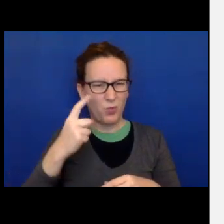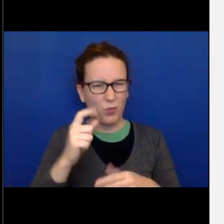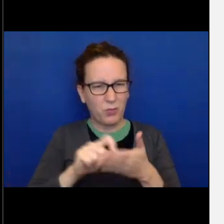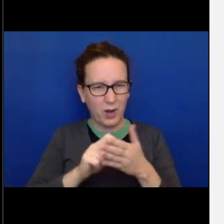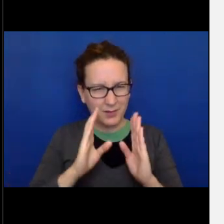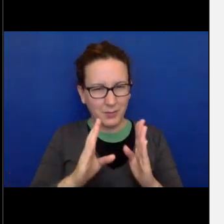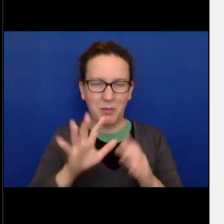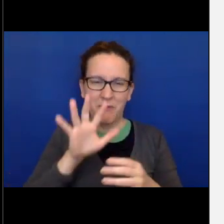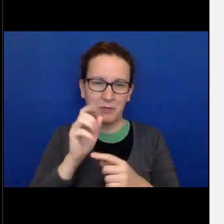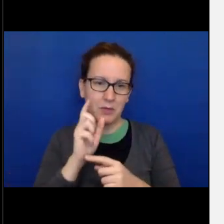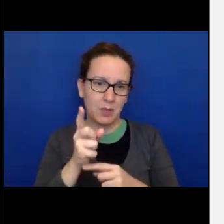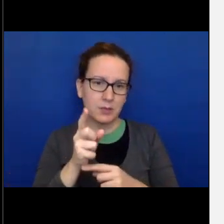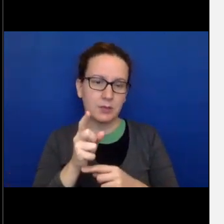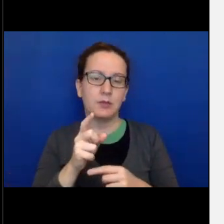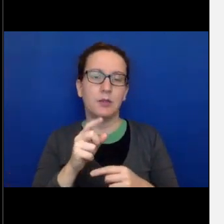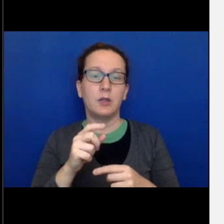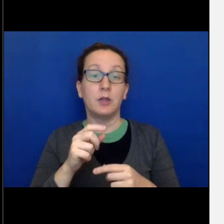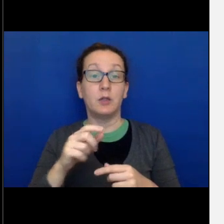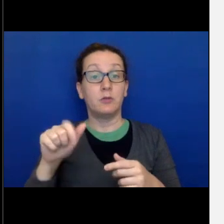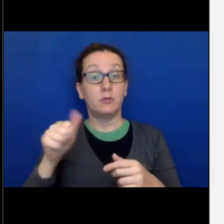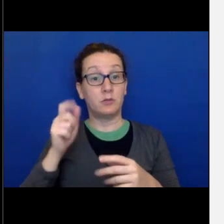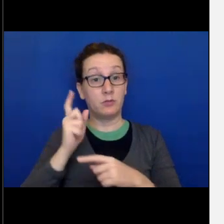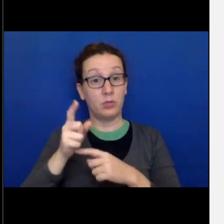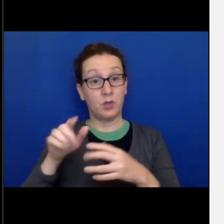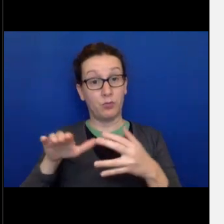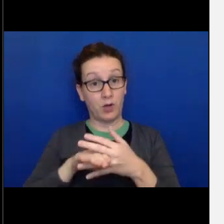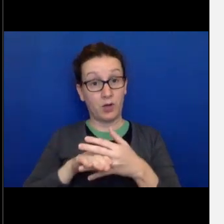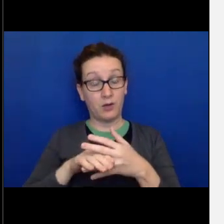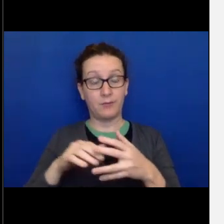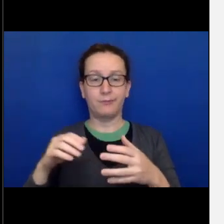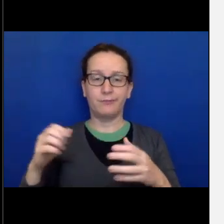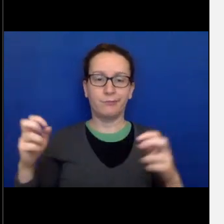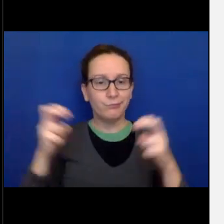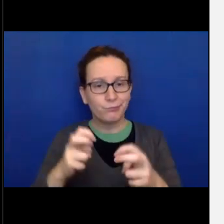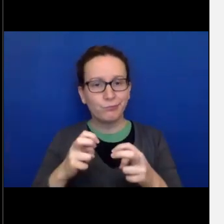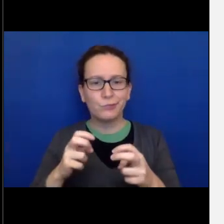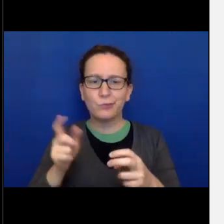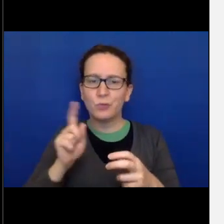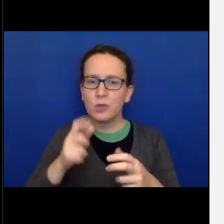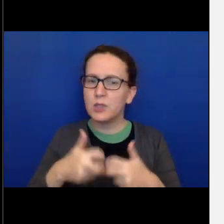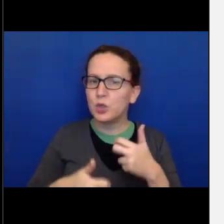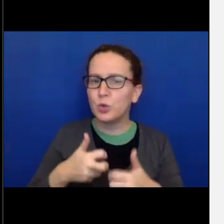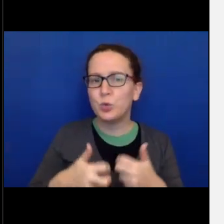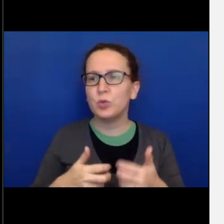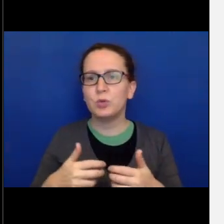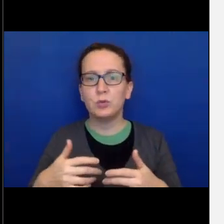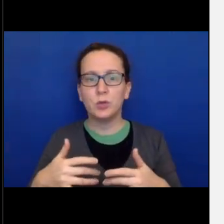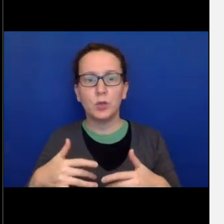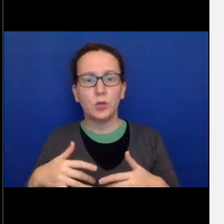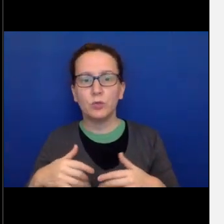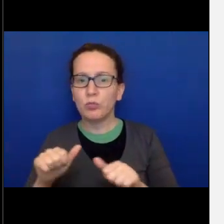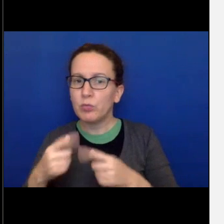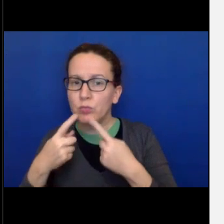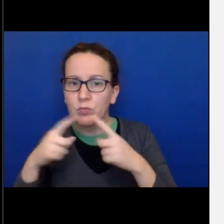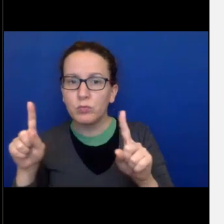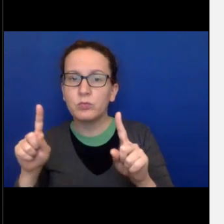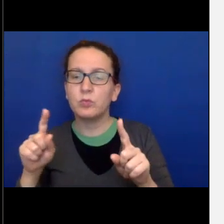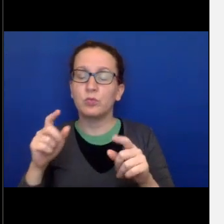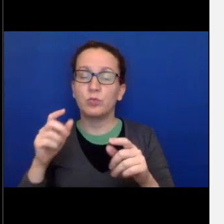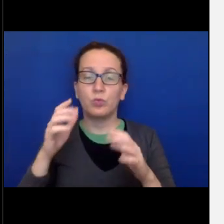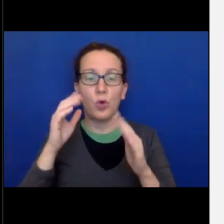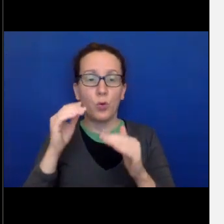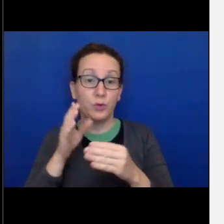minutes, take a 10-minute break, and we'll sort of come together and talk about where we're having issues or what we were able to accomplish or what we hope to finish by